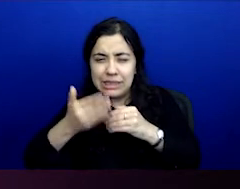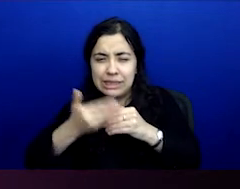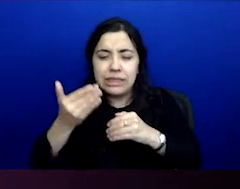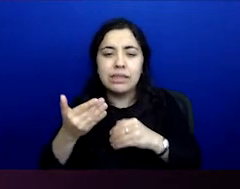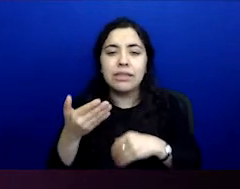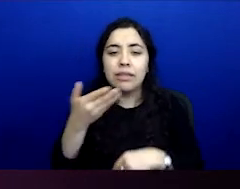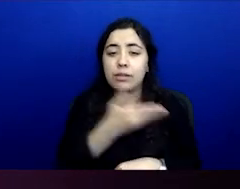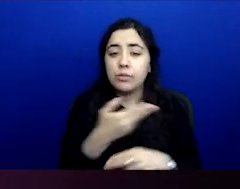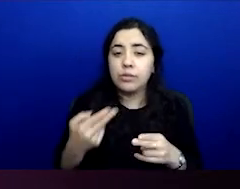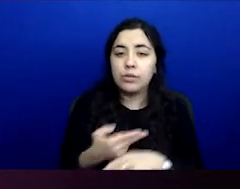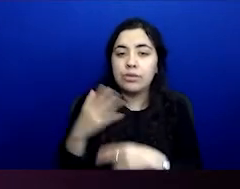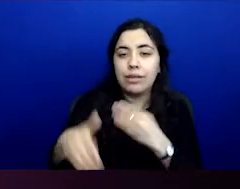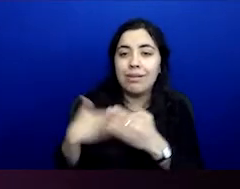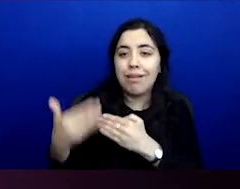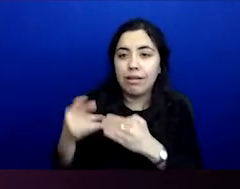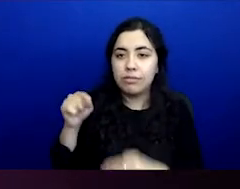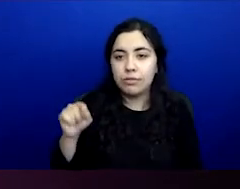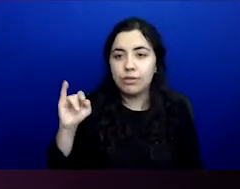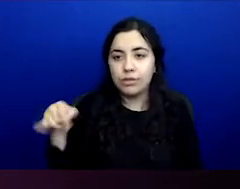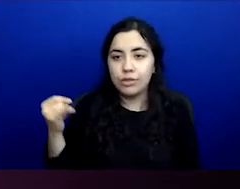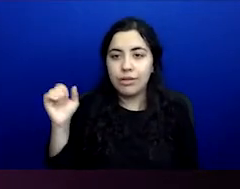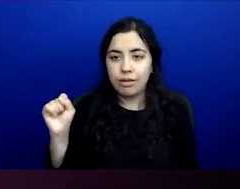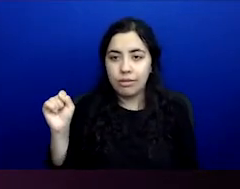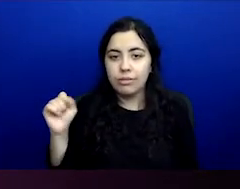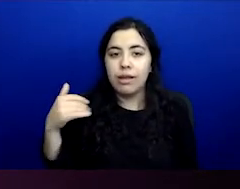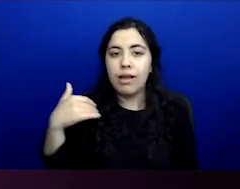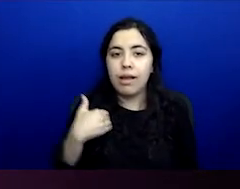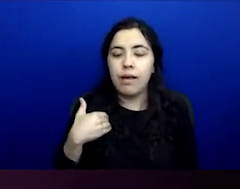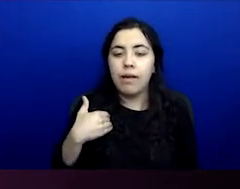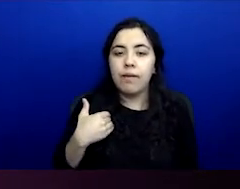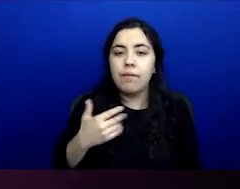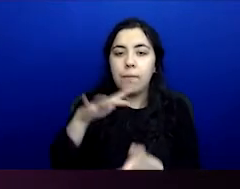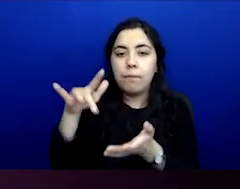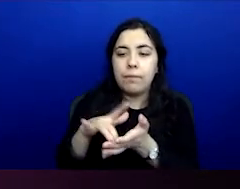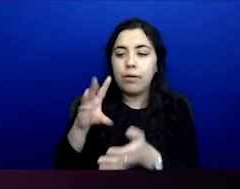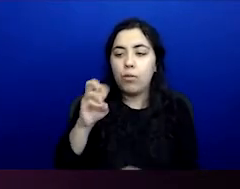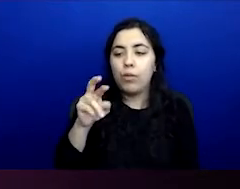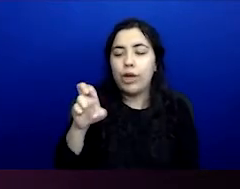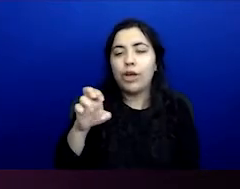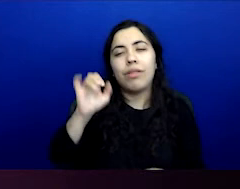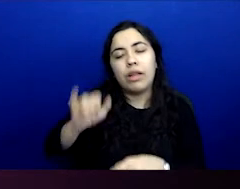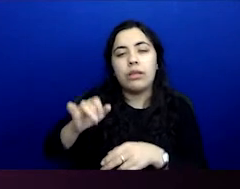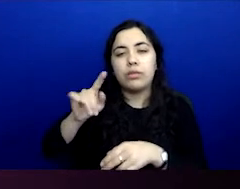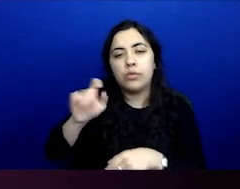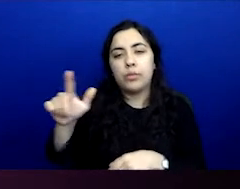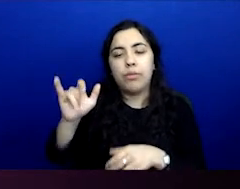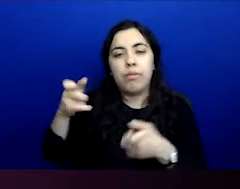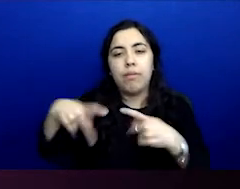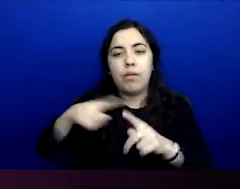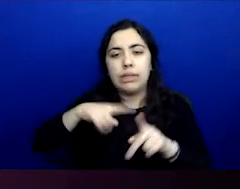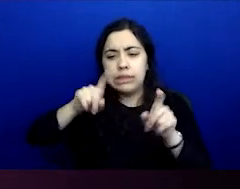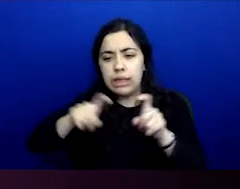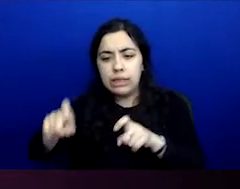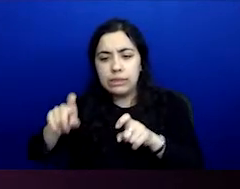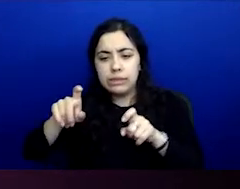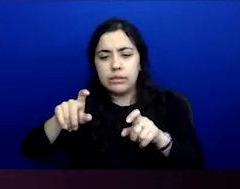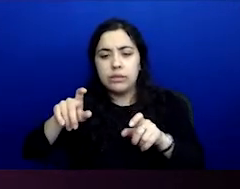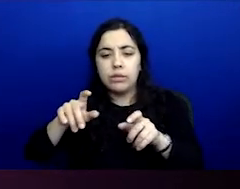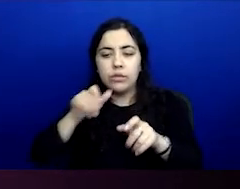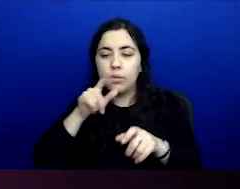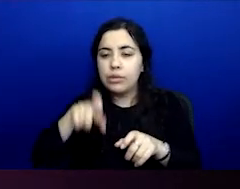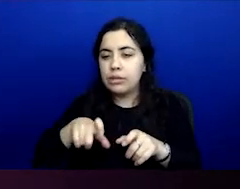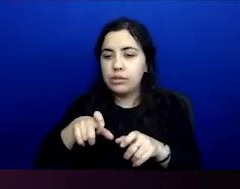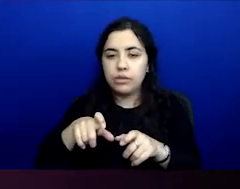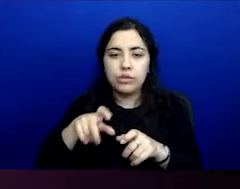using Next.js. So there's a tool called middleware that enables us to run A/B tests and run experiments without introducing